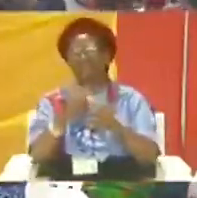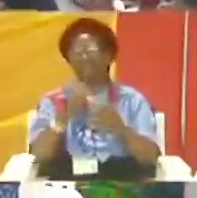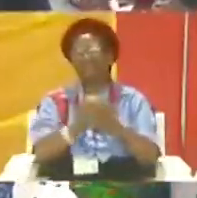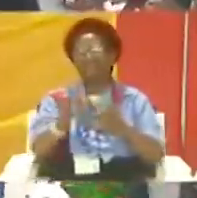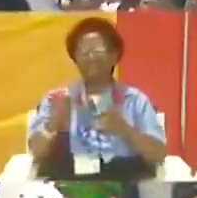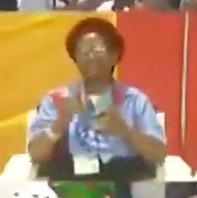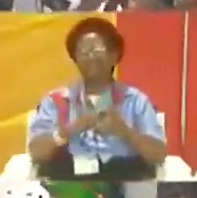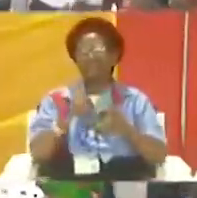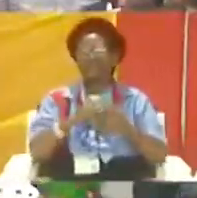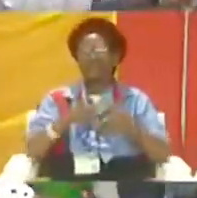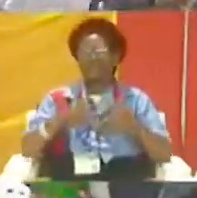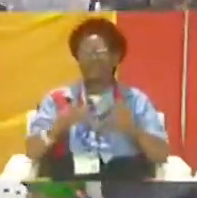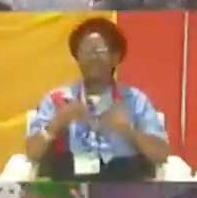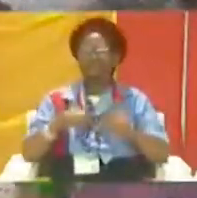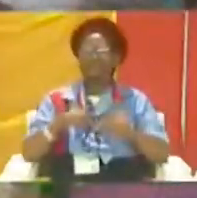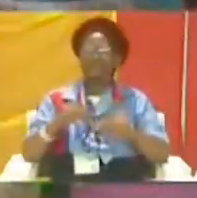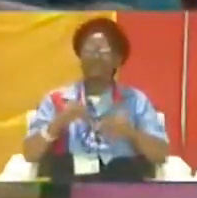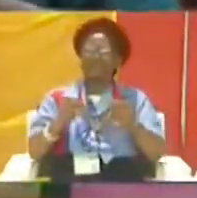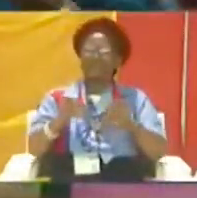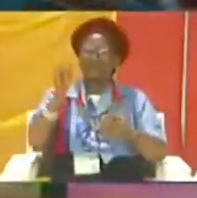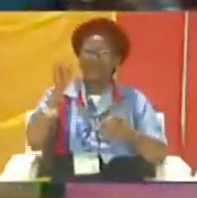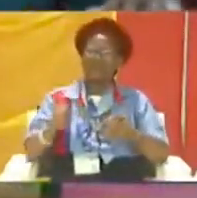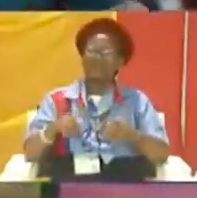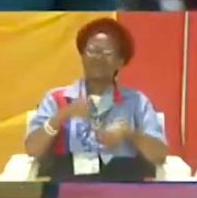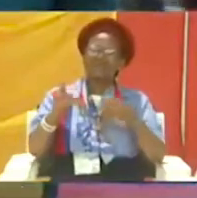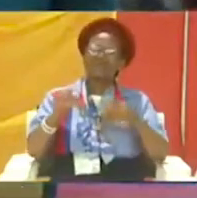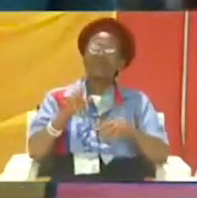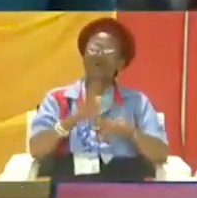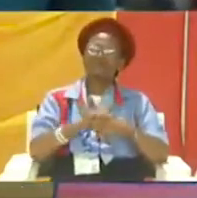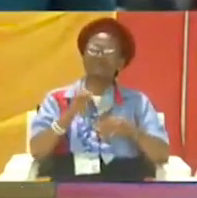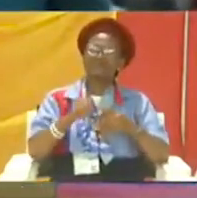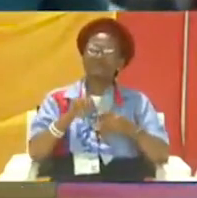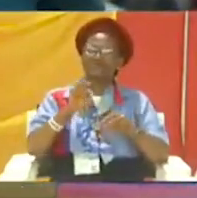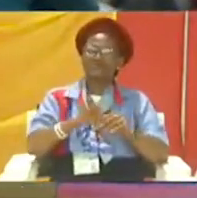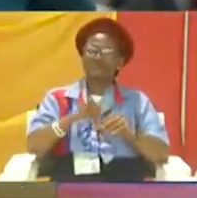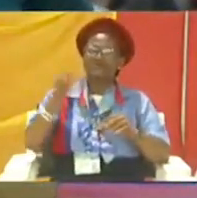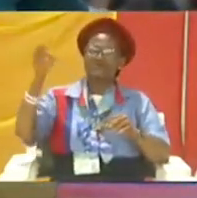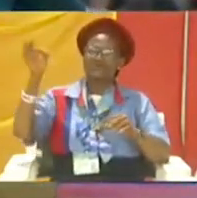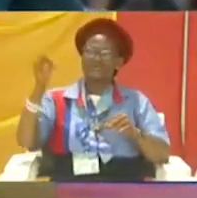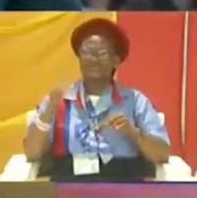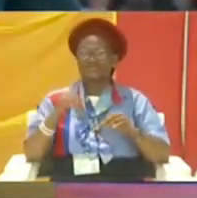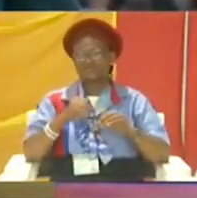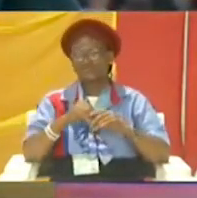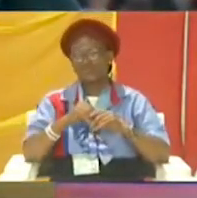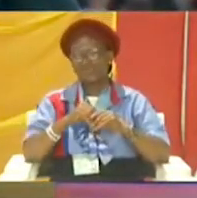And then let me quickly go on to the spiritual.